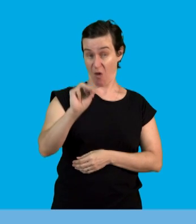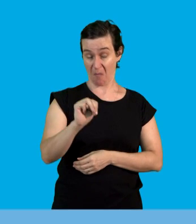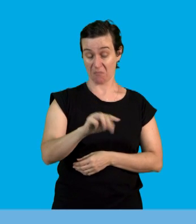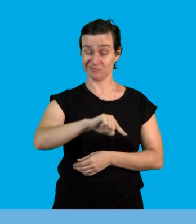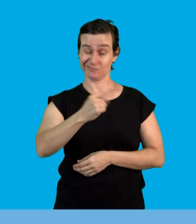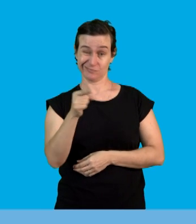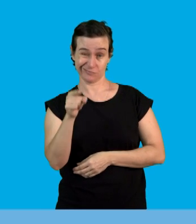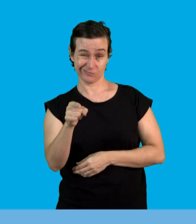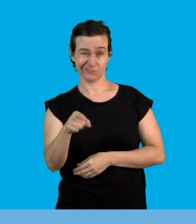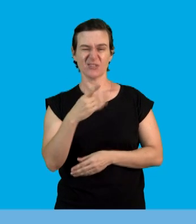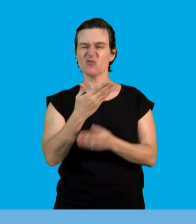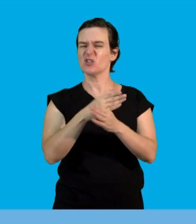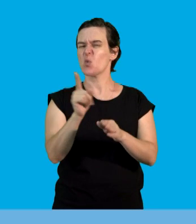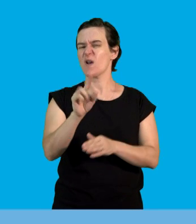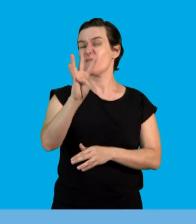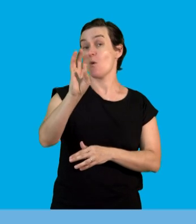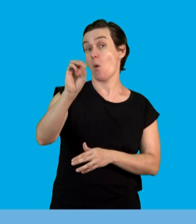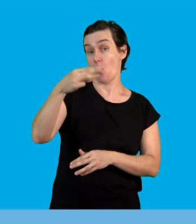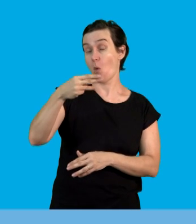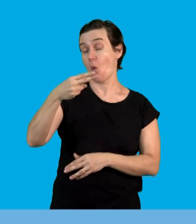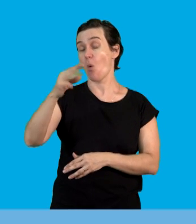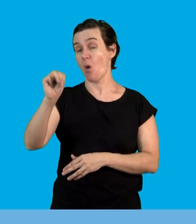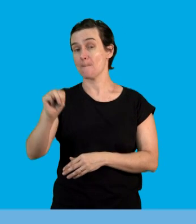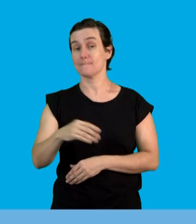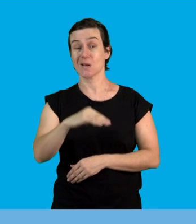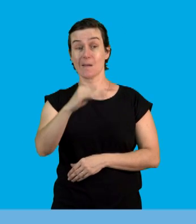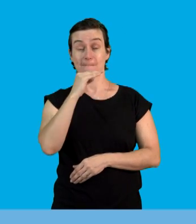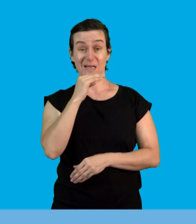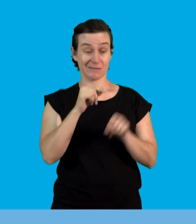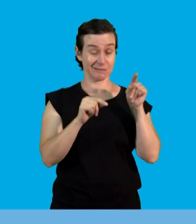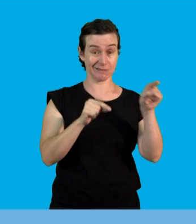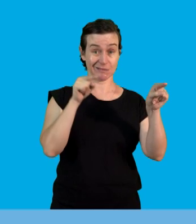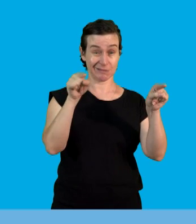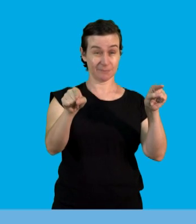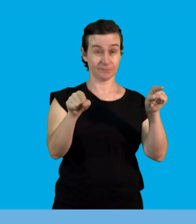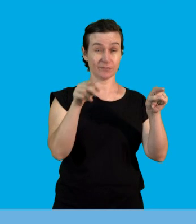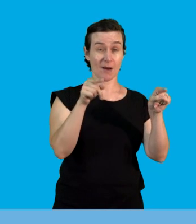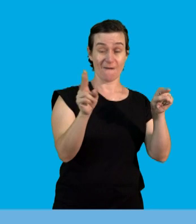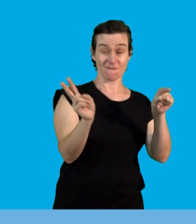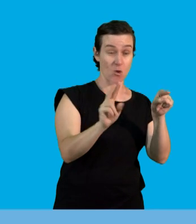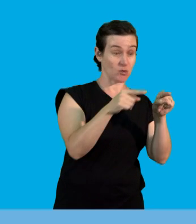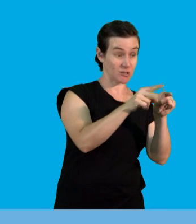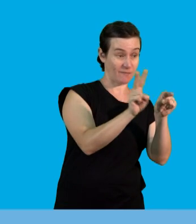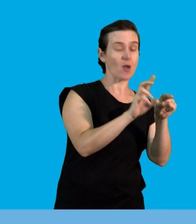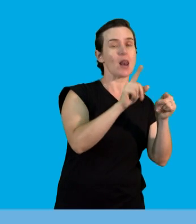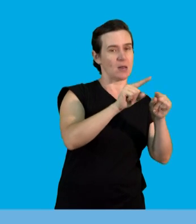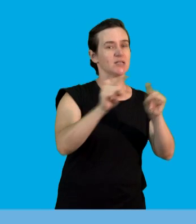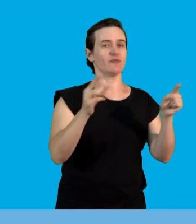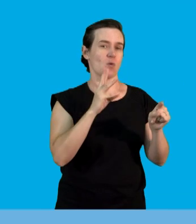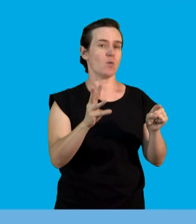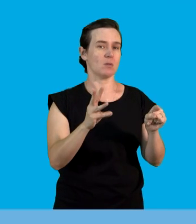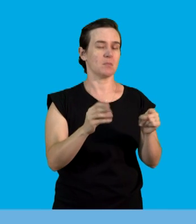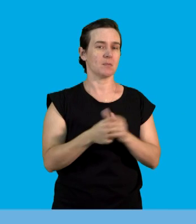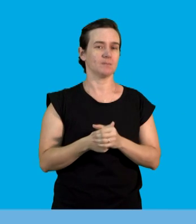ohms and the other one have a resistance of 4 ohms, they will each have different potential differences measured across each of